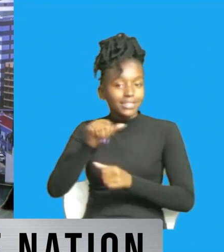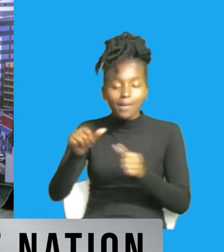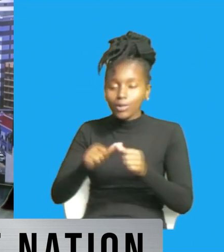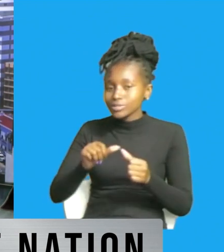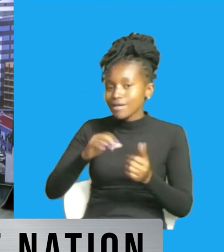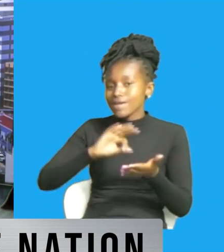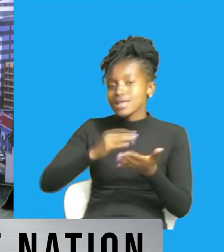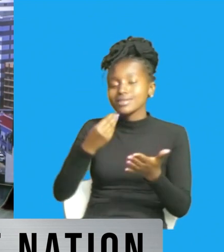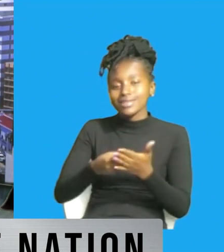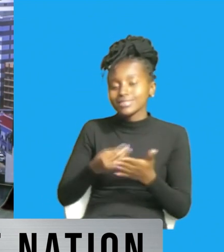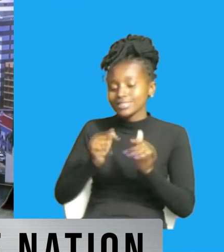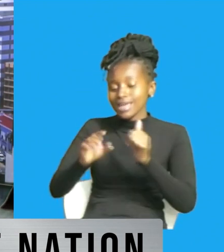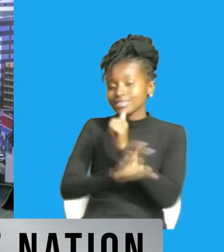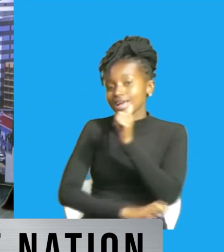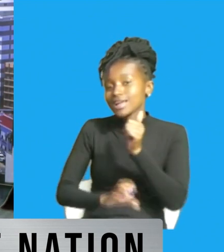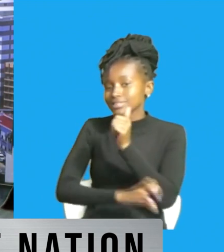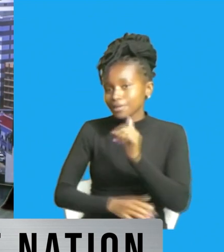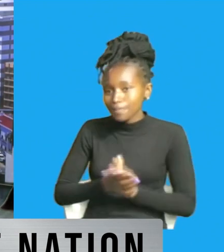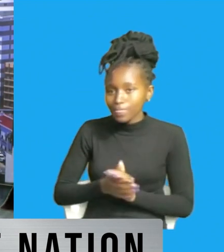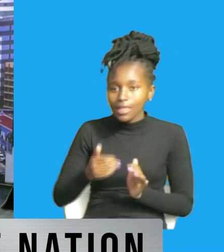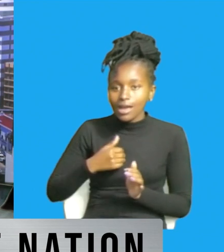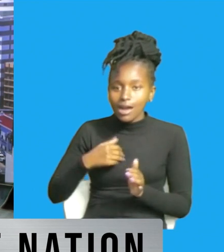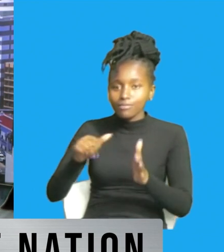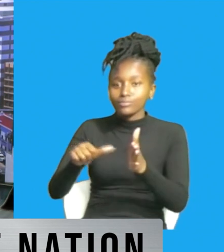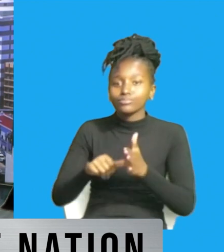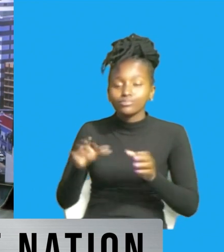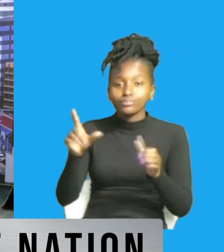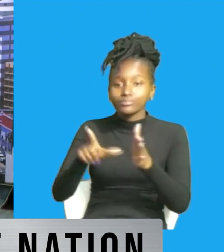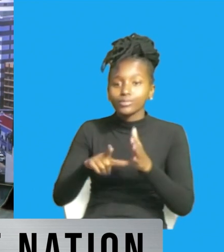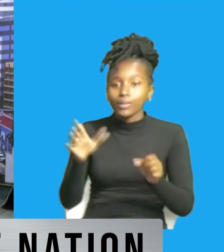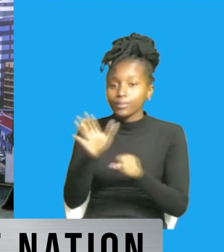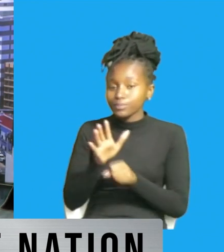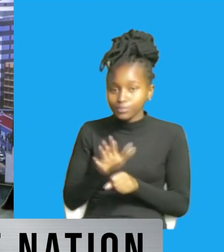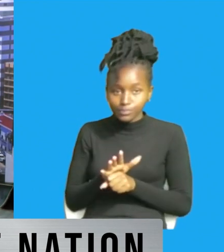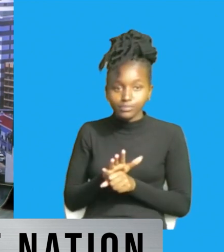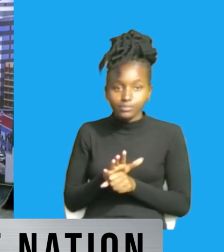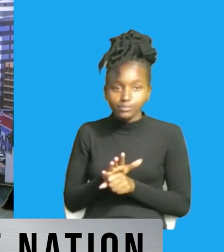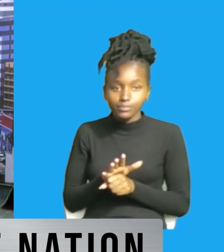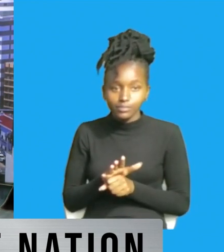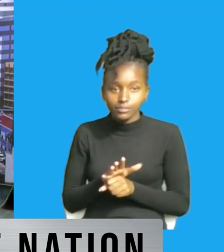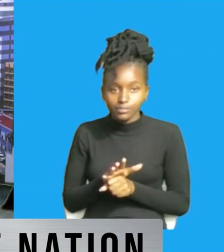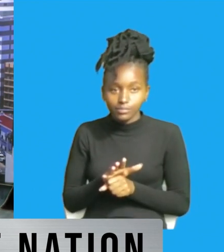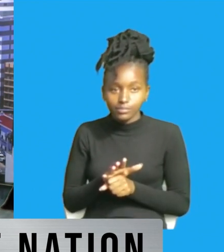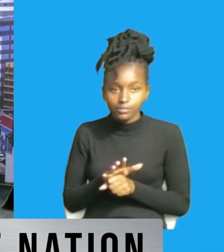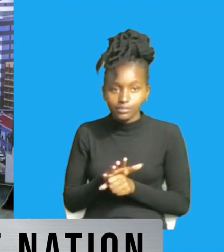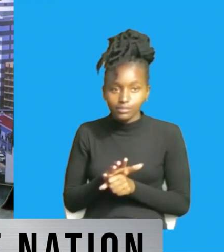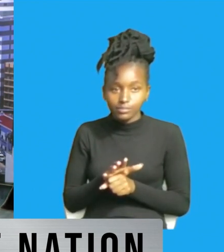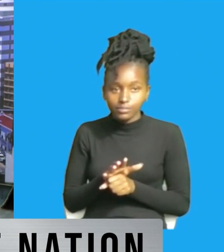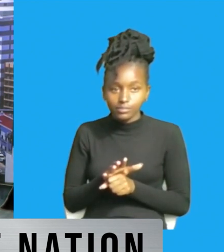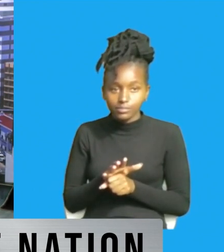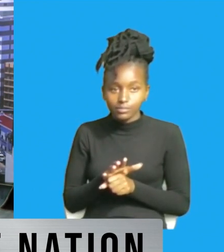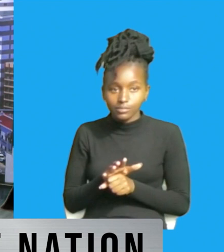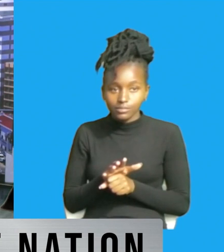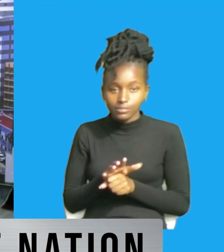also involved. Kuna deni zimekuwa zikichukuliwa hata mpaka sasa. Oh my. And okay. So when somebody says... Also they have